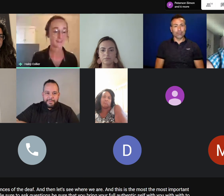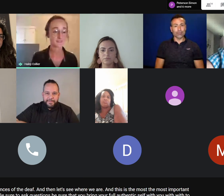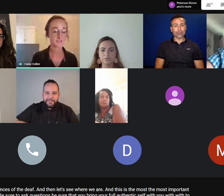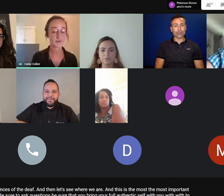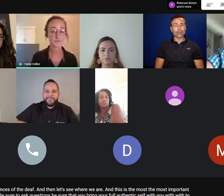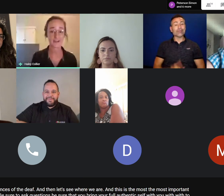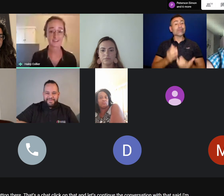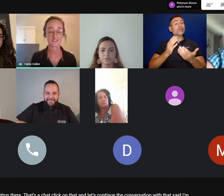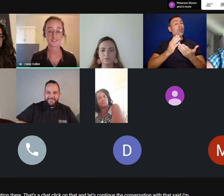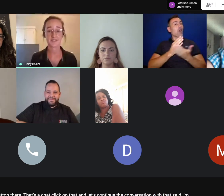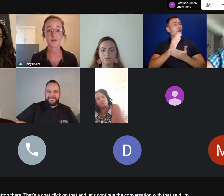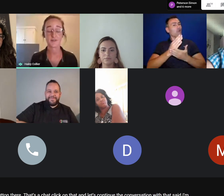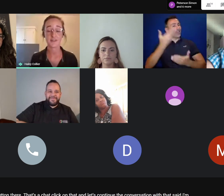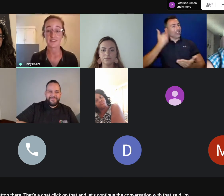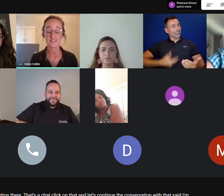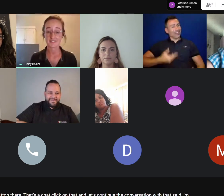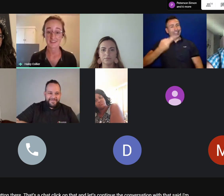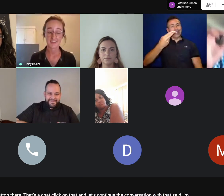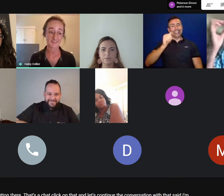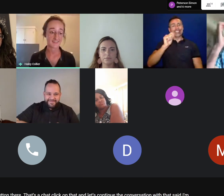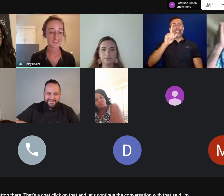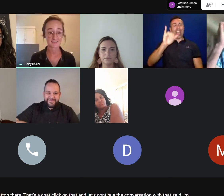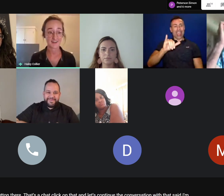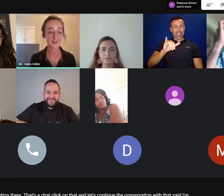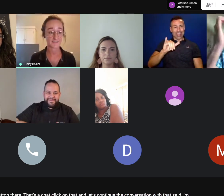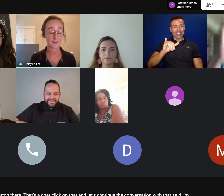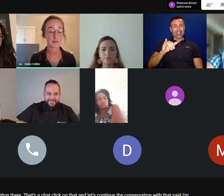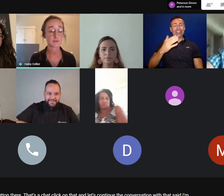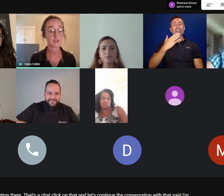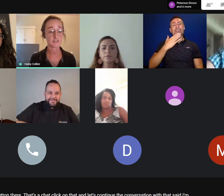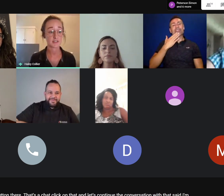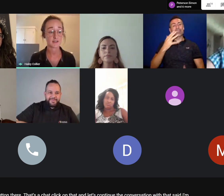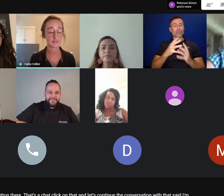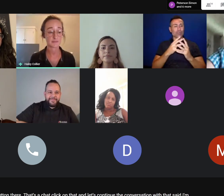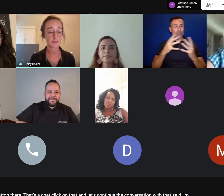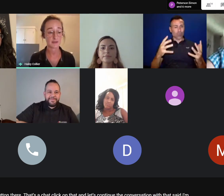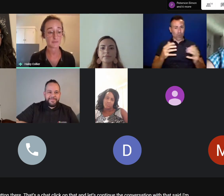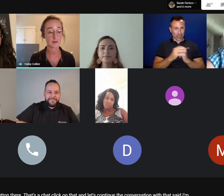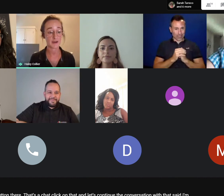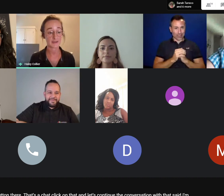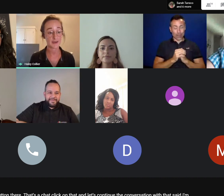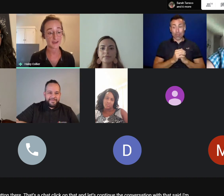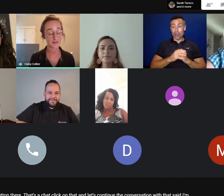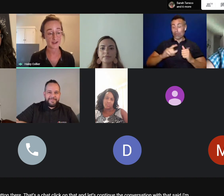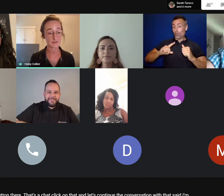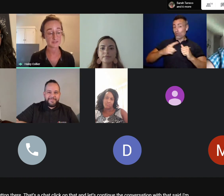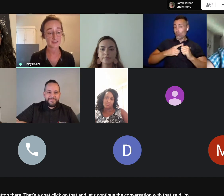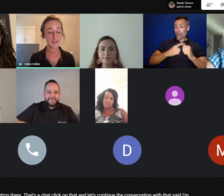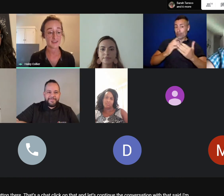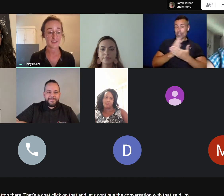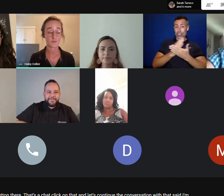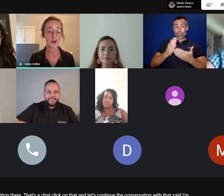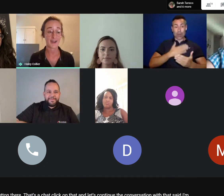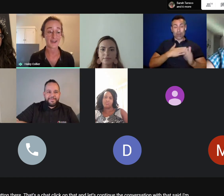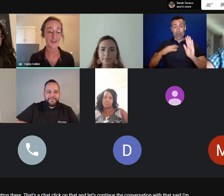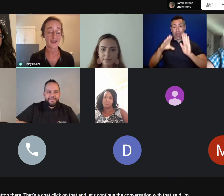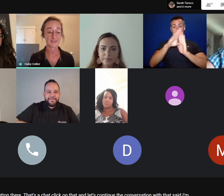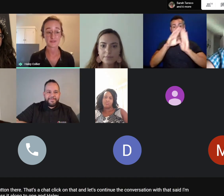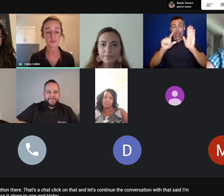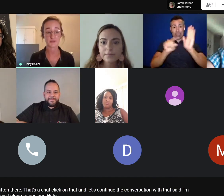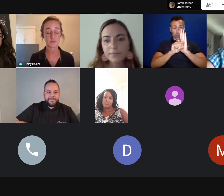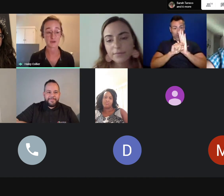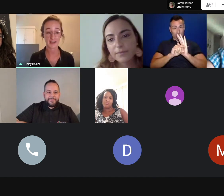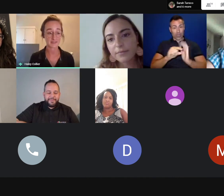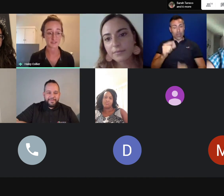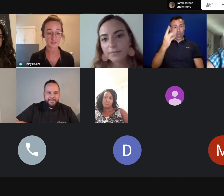All right, thank you so much. So just to kick this off, I'm going to share a little bit about my background and why